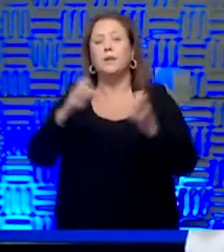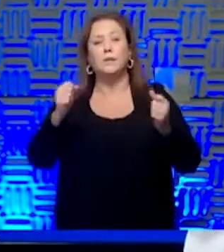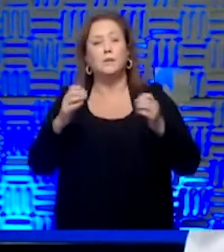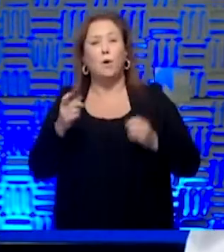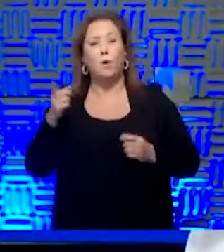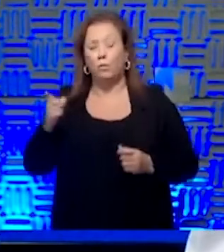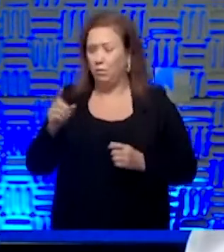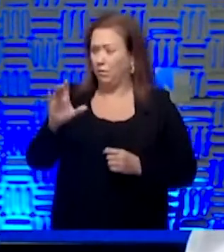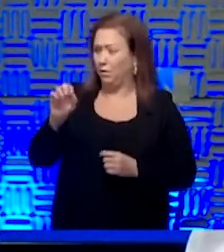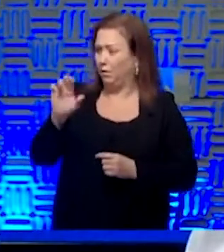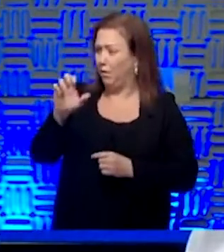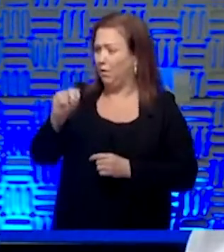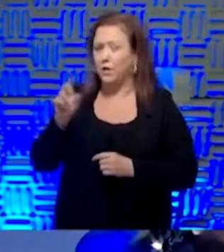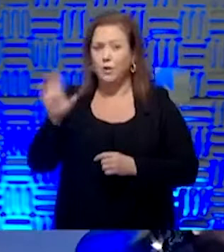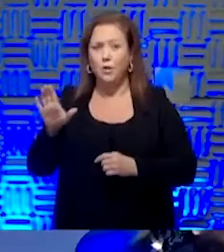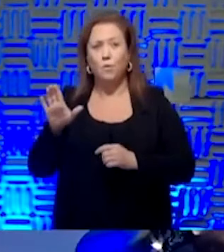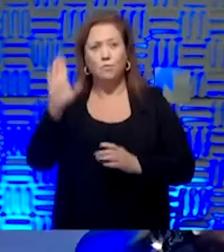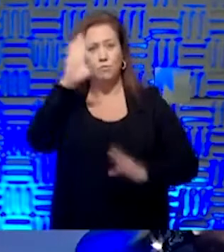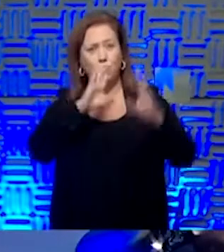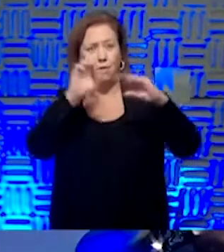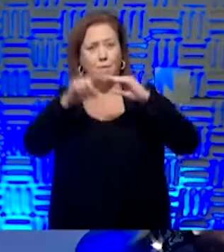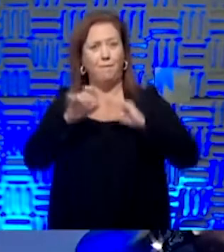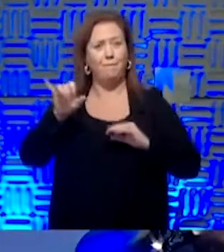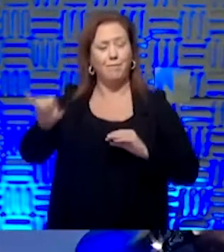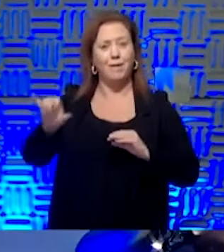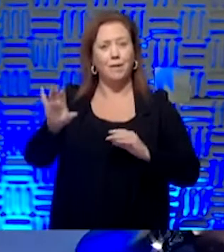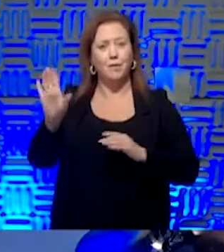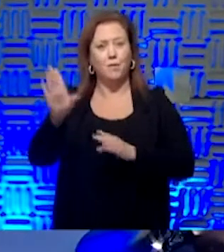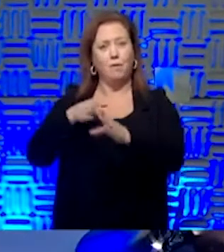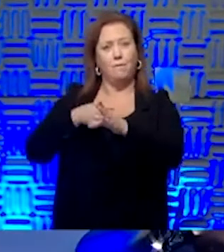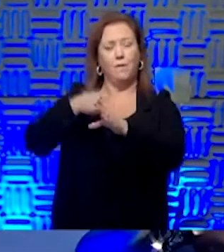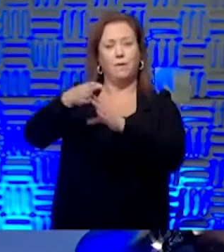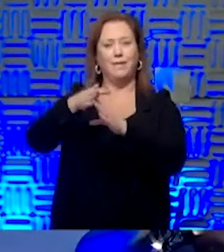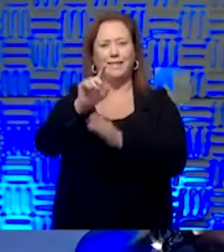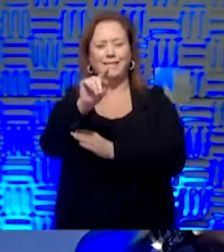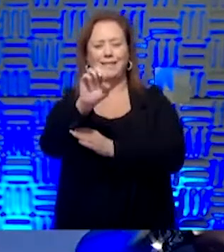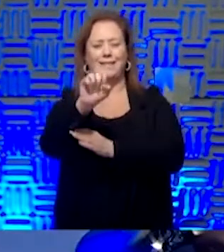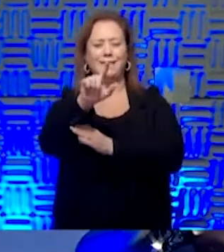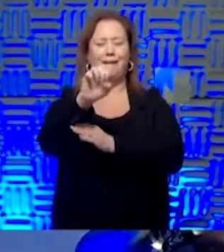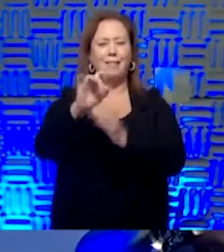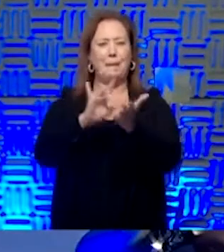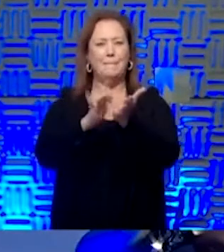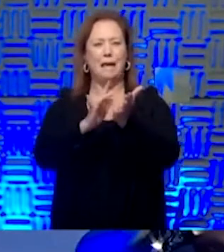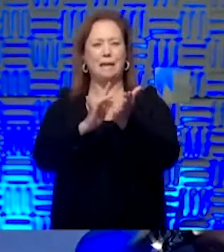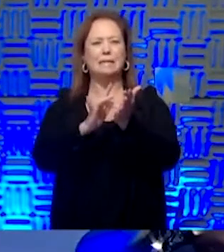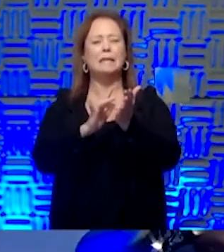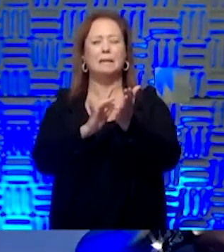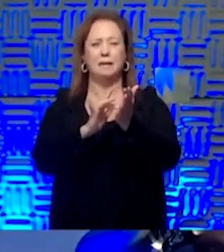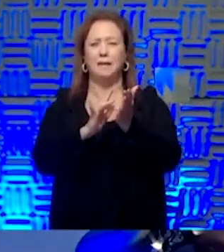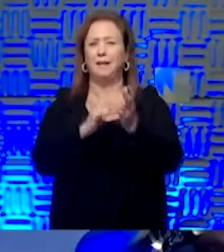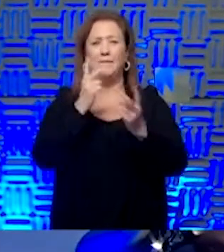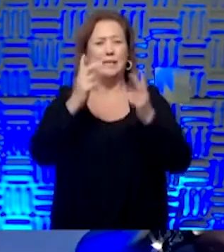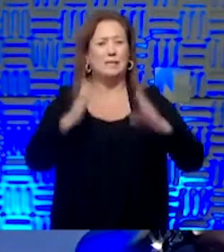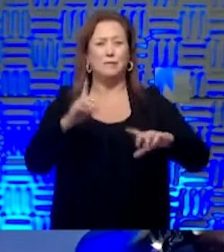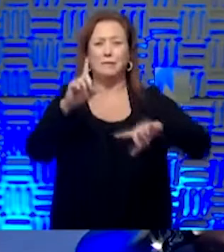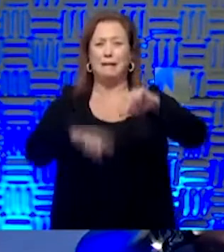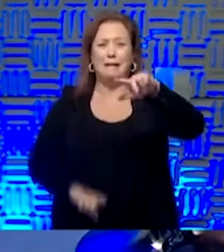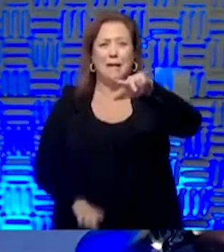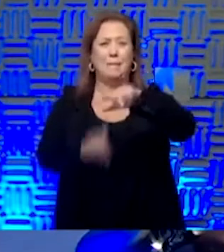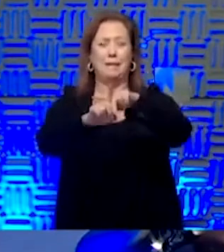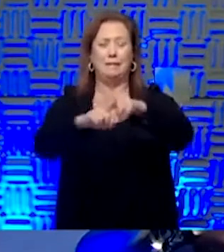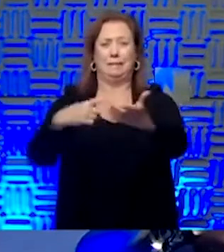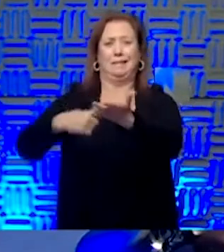the things that you have to worry about in your field as well, and the use of telemedicine to connect to families because visitors can't come in for these really big